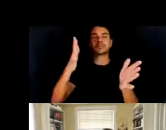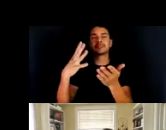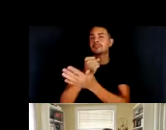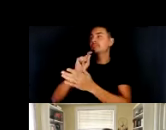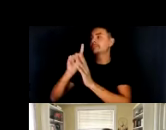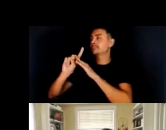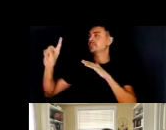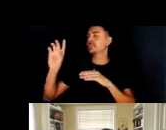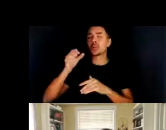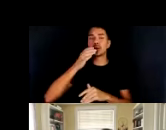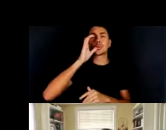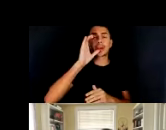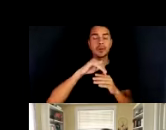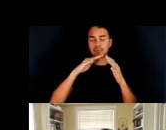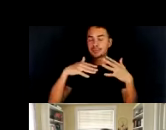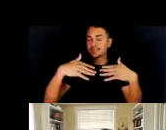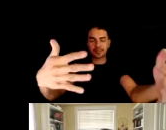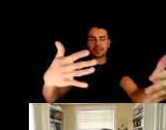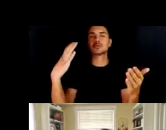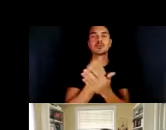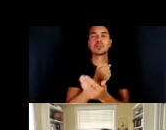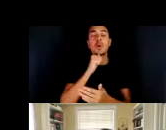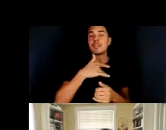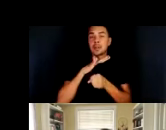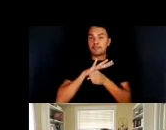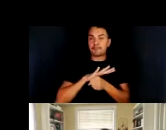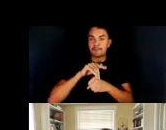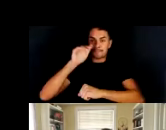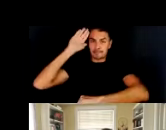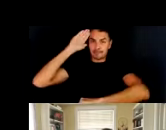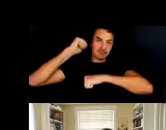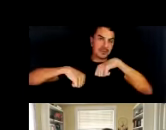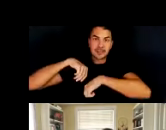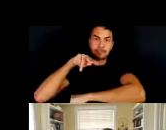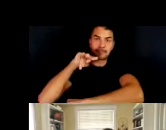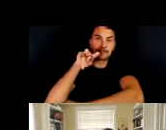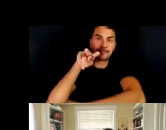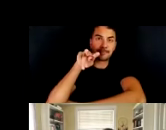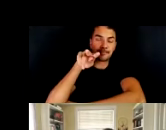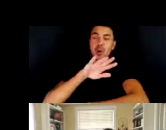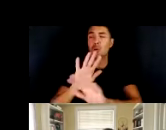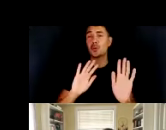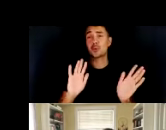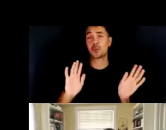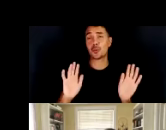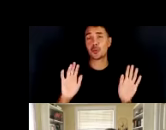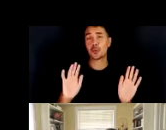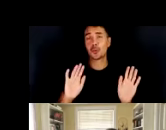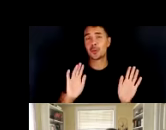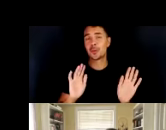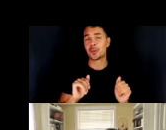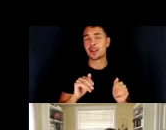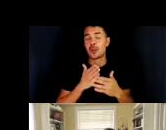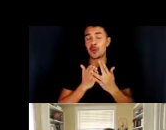away, please feel free to do so. Don't feel pressured to have to be sitting here through the whole through all of the